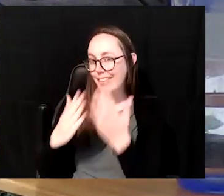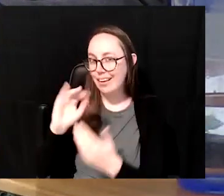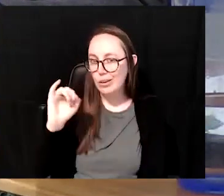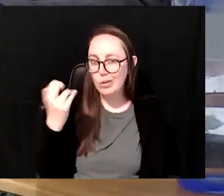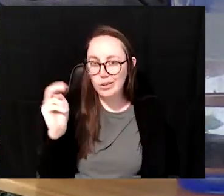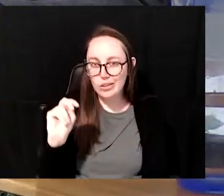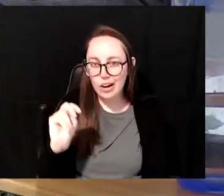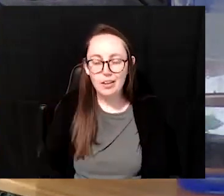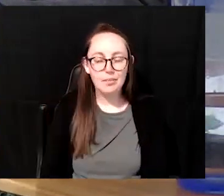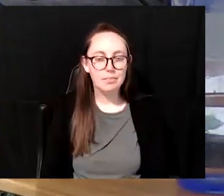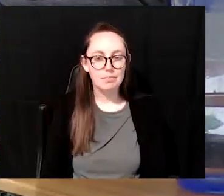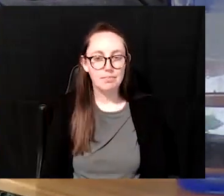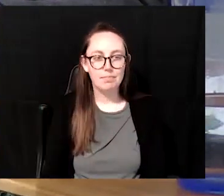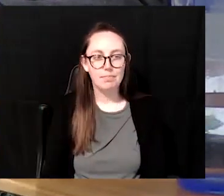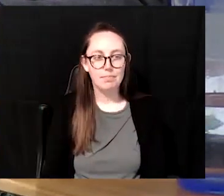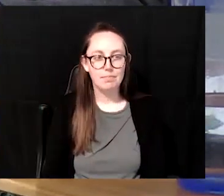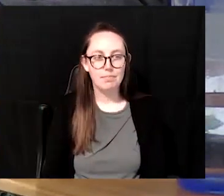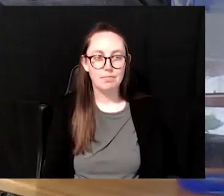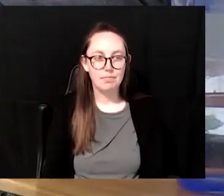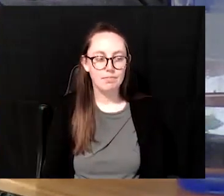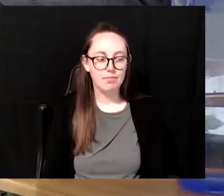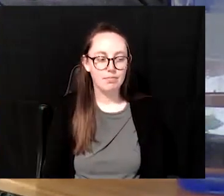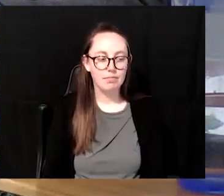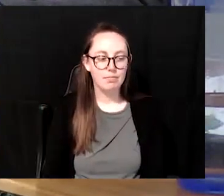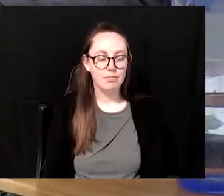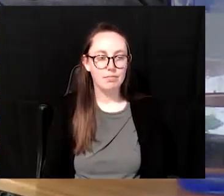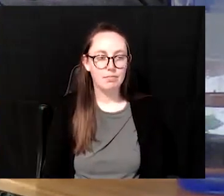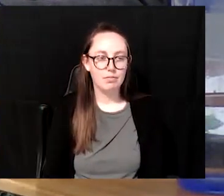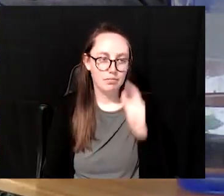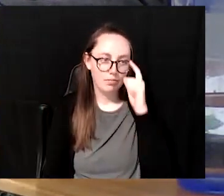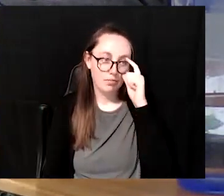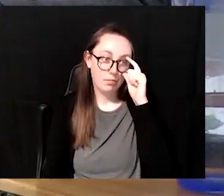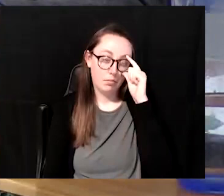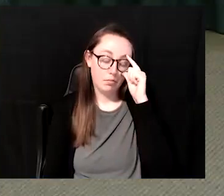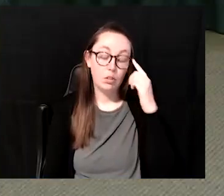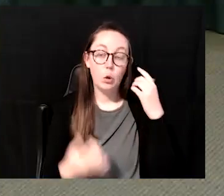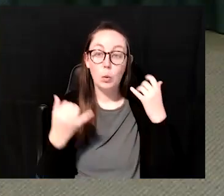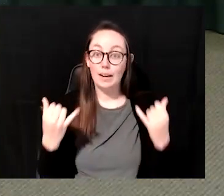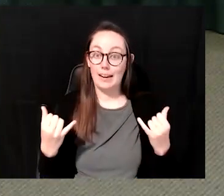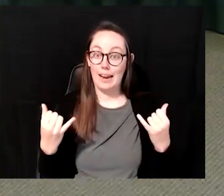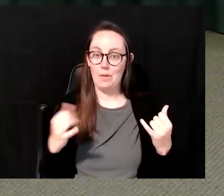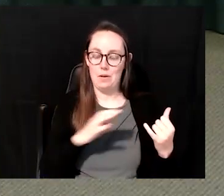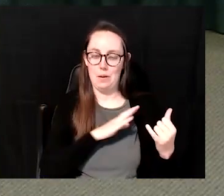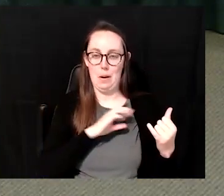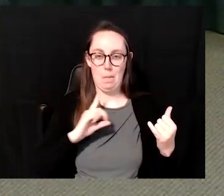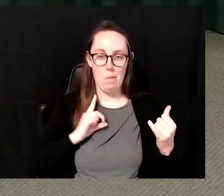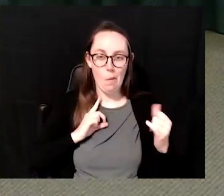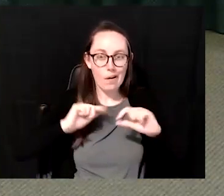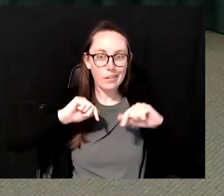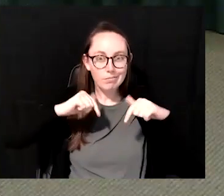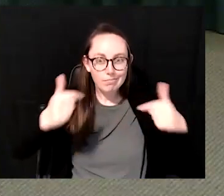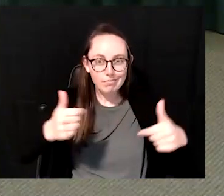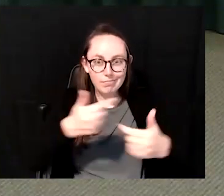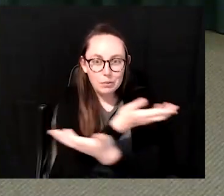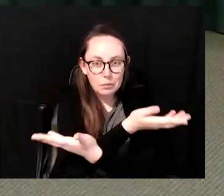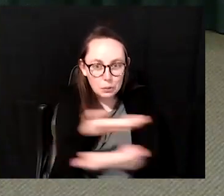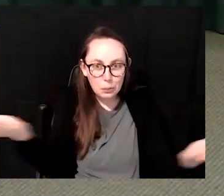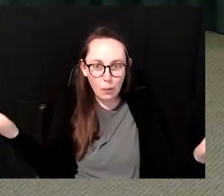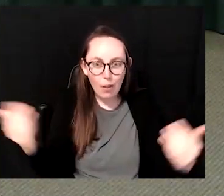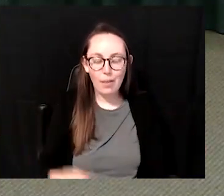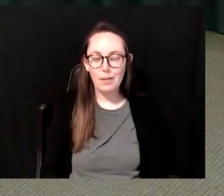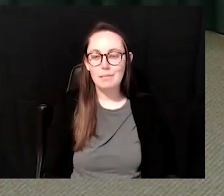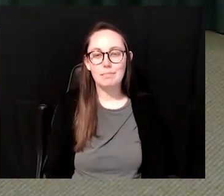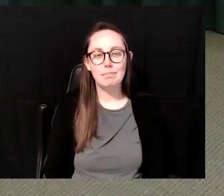uh so board members um I'm gonna turn it over to uh you all first um uh and I'd like to keep it